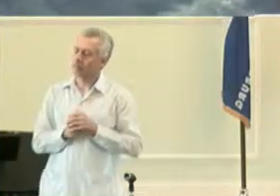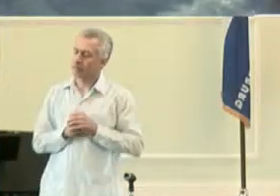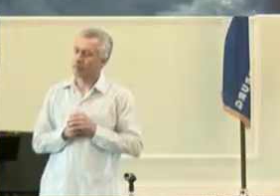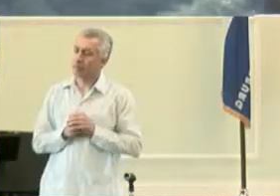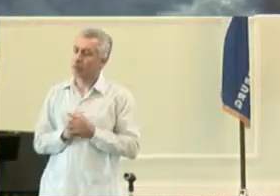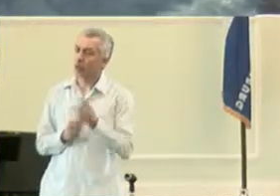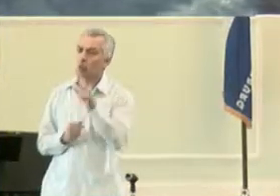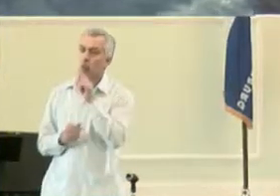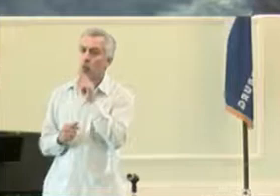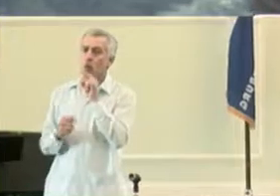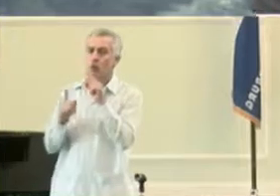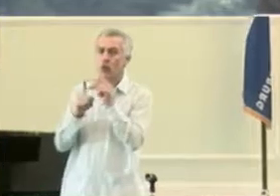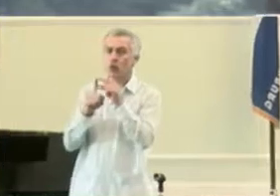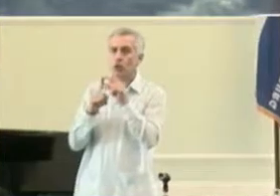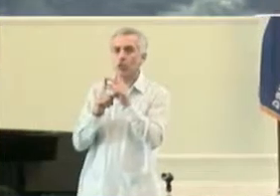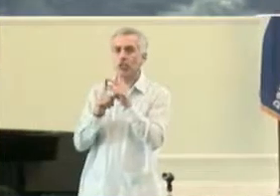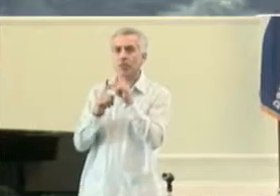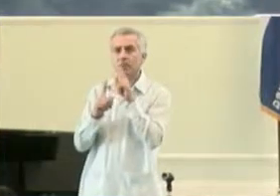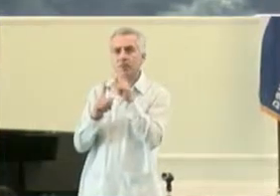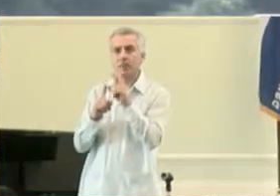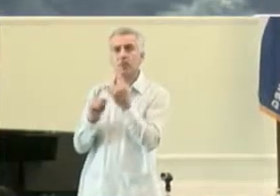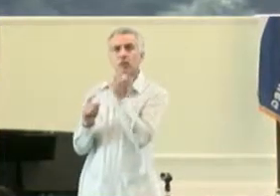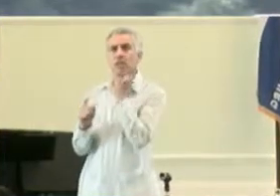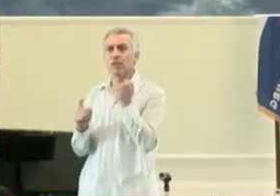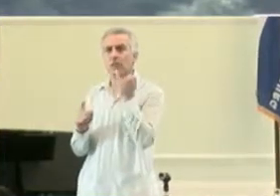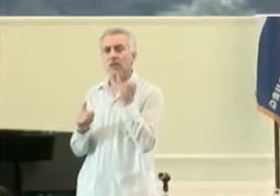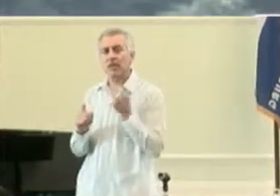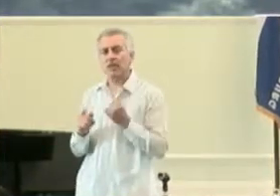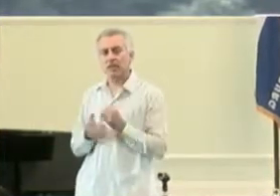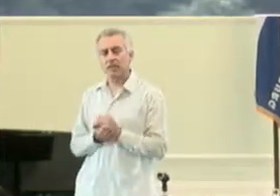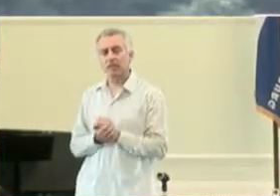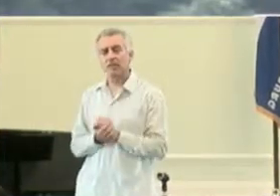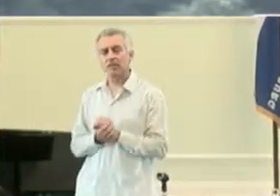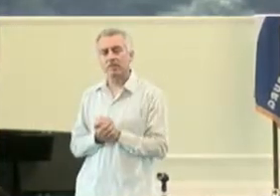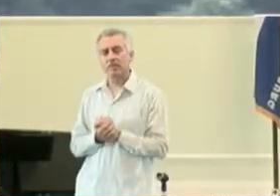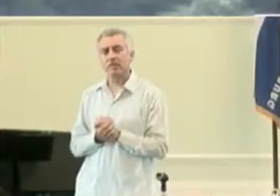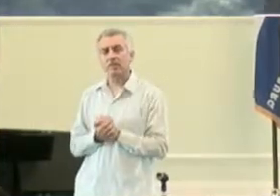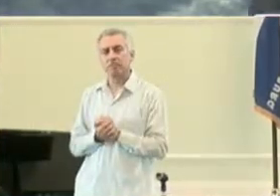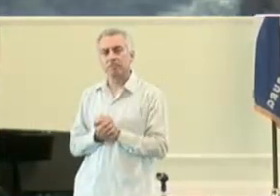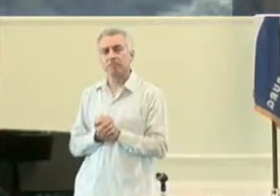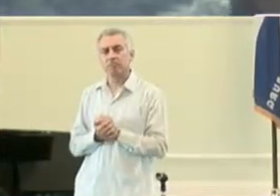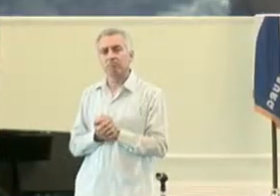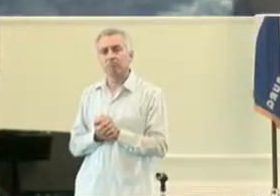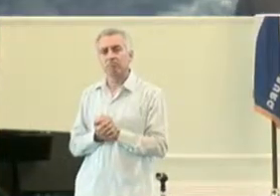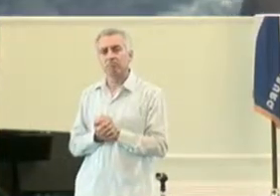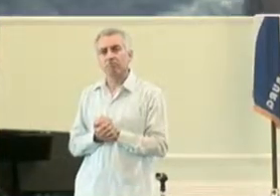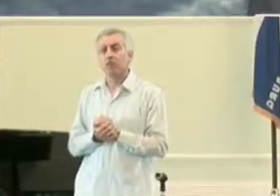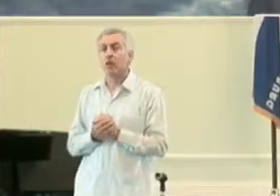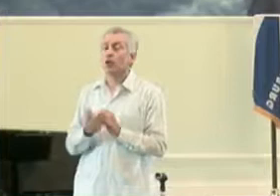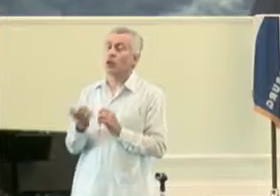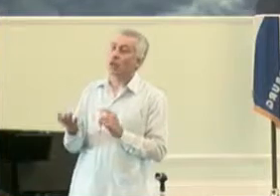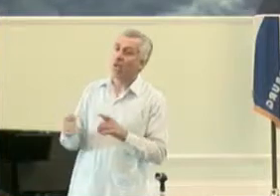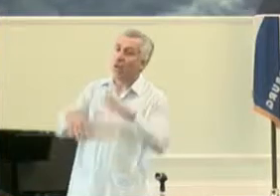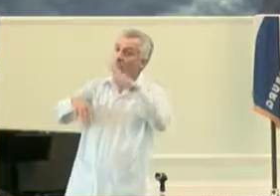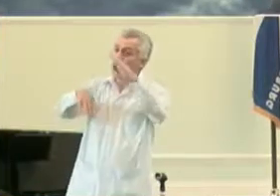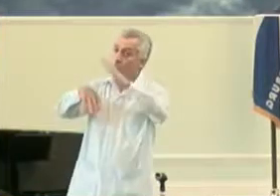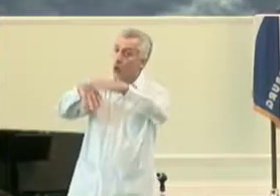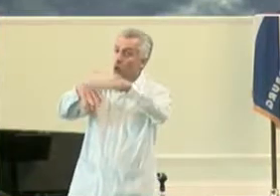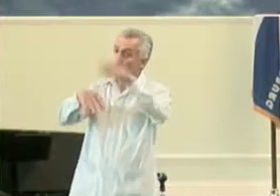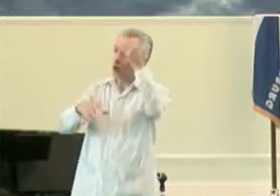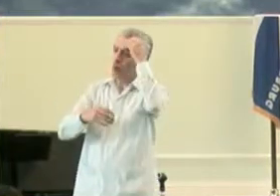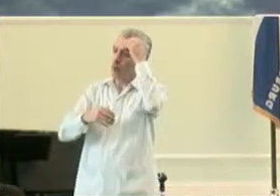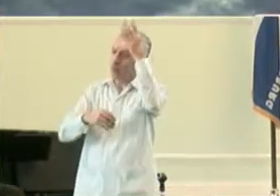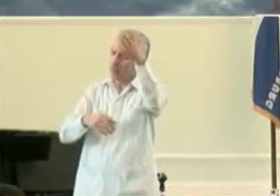which you shall speak to the children of Israel. In other words, not only are we called to obedience, lovingly